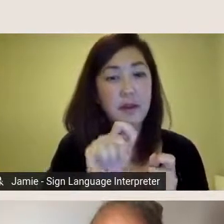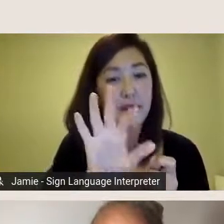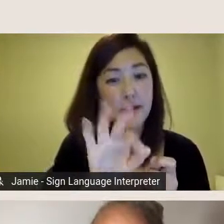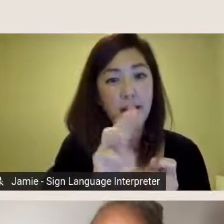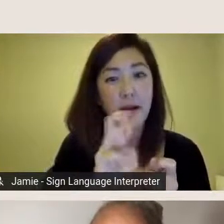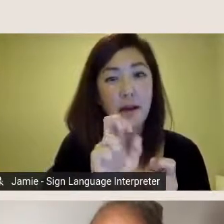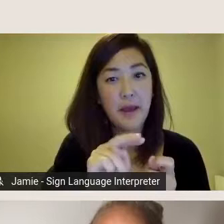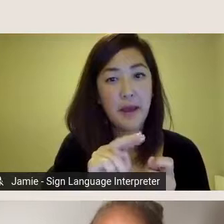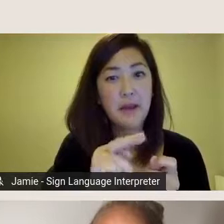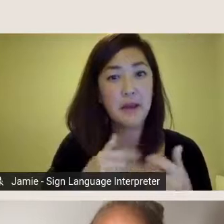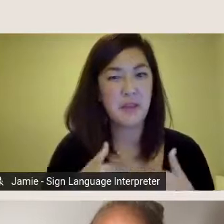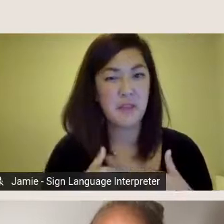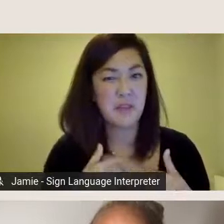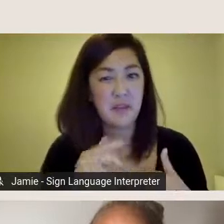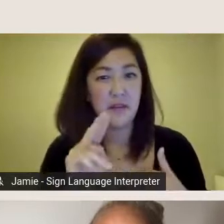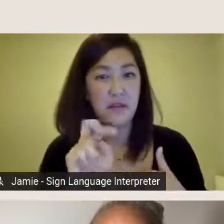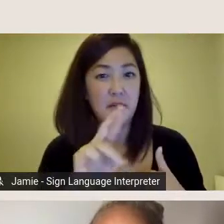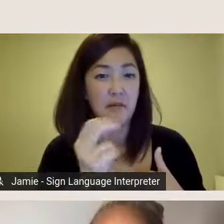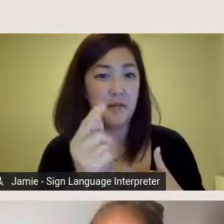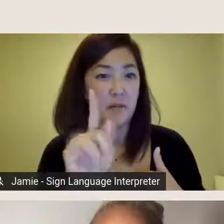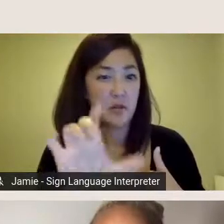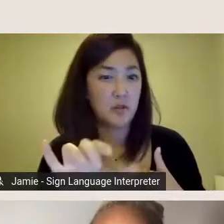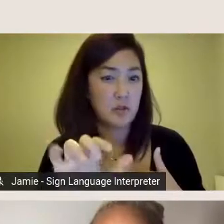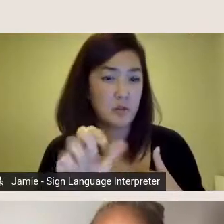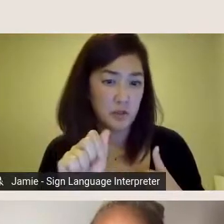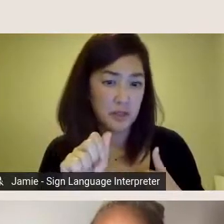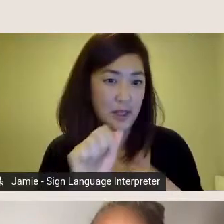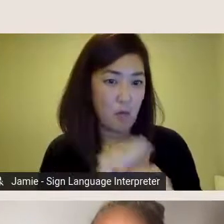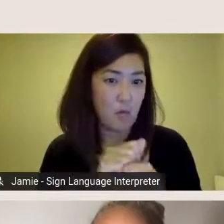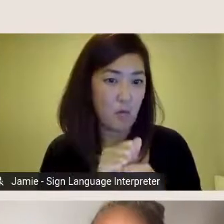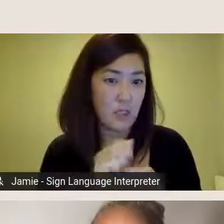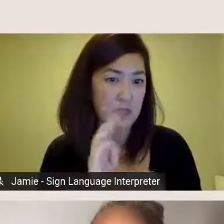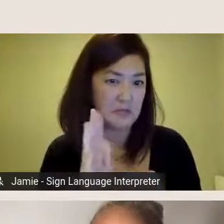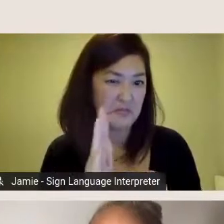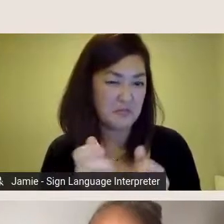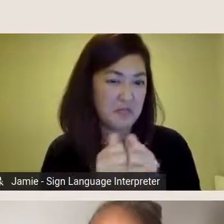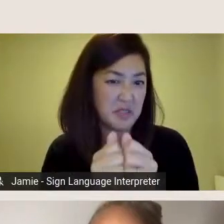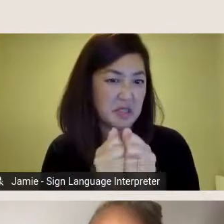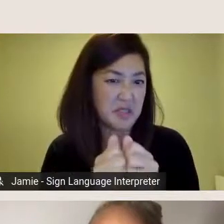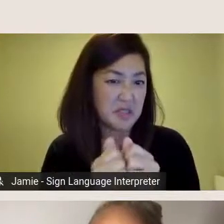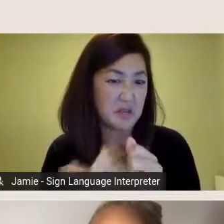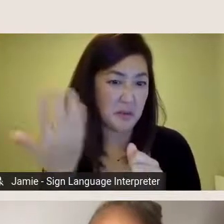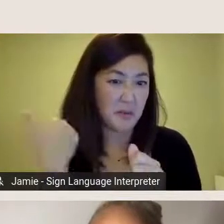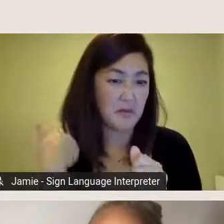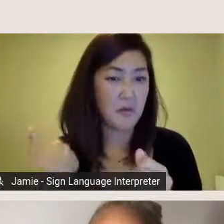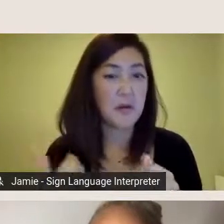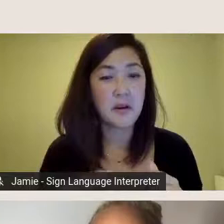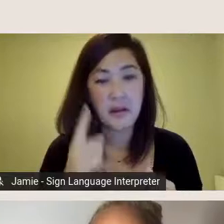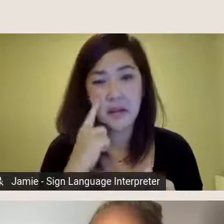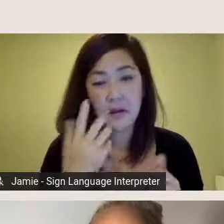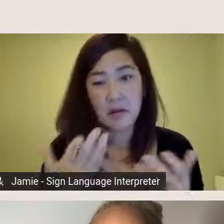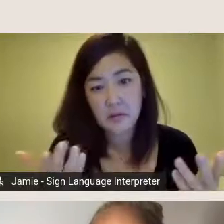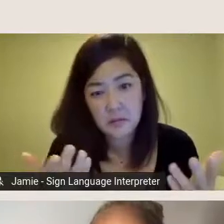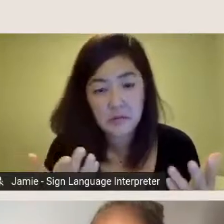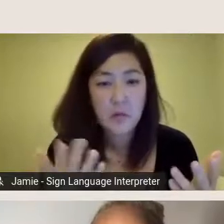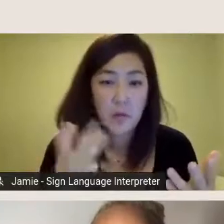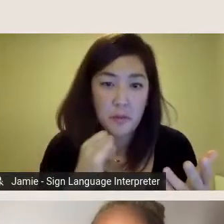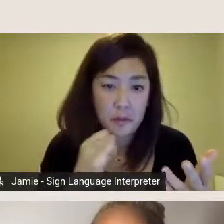other, you know, really well. I'd also kind of helped do like a fundraising trailer, so I was already familiar with the